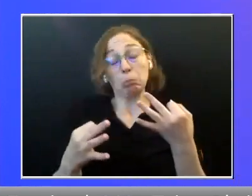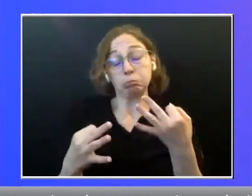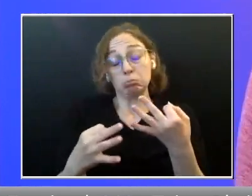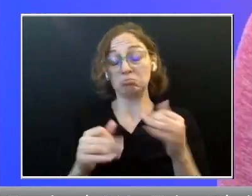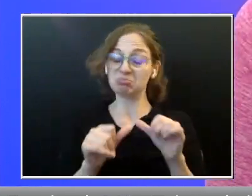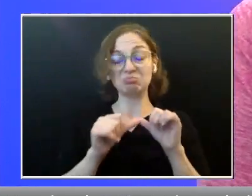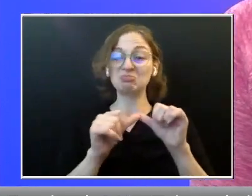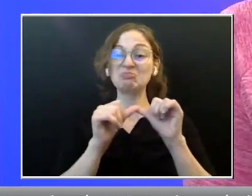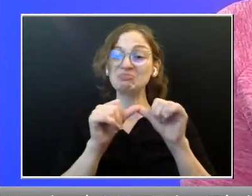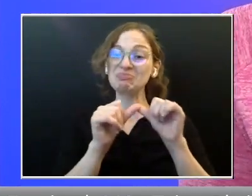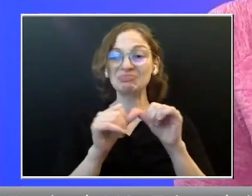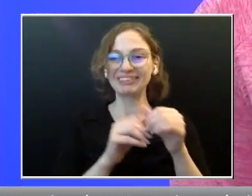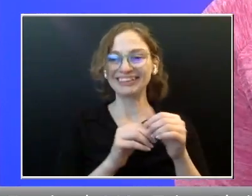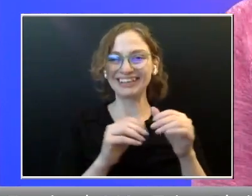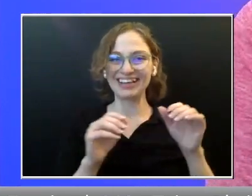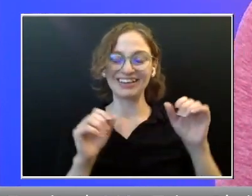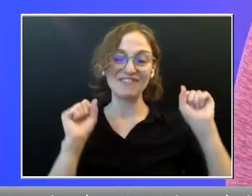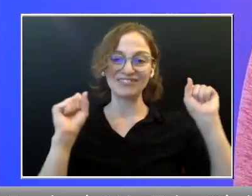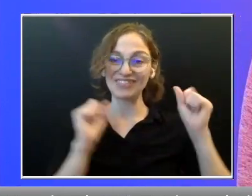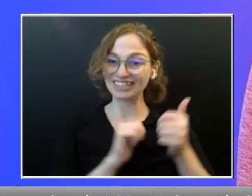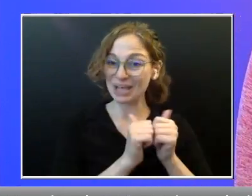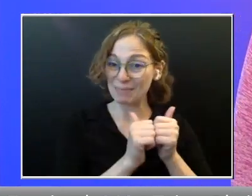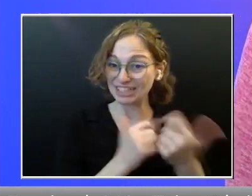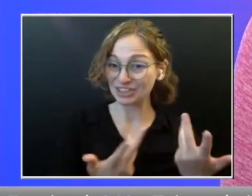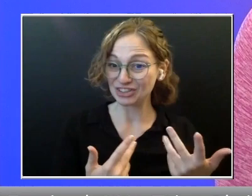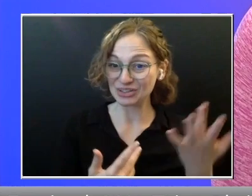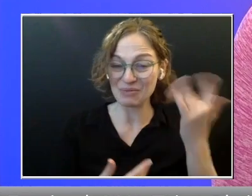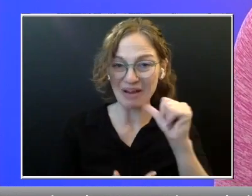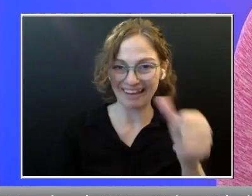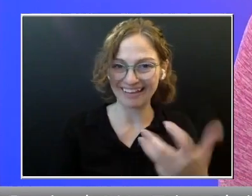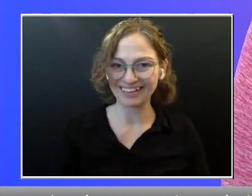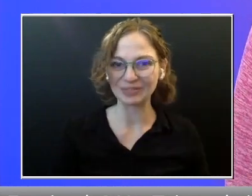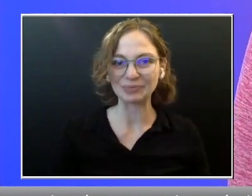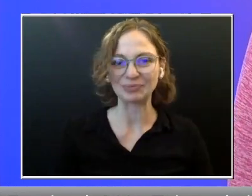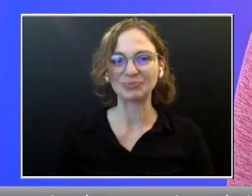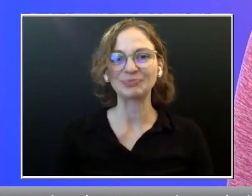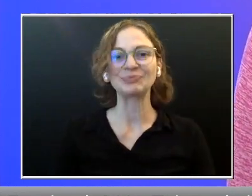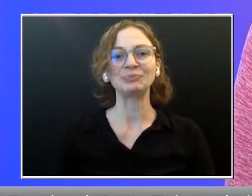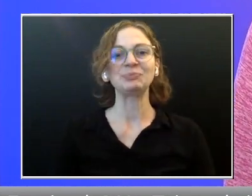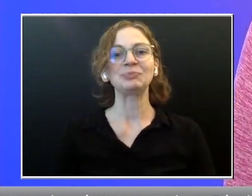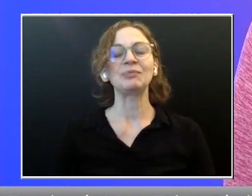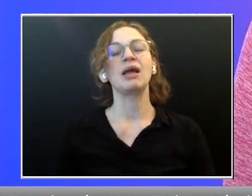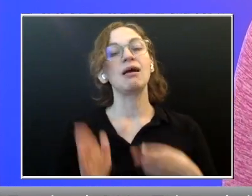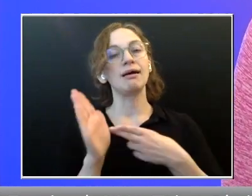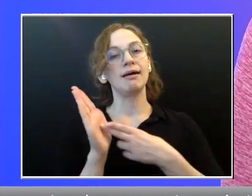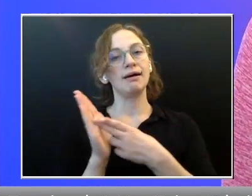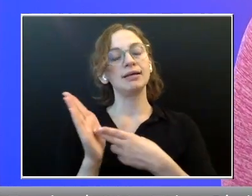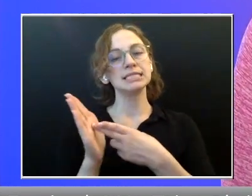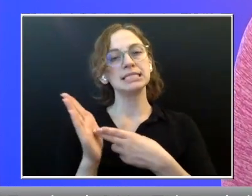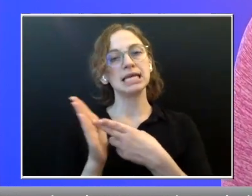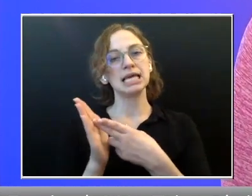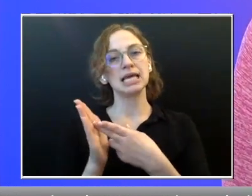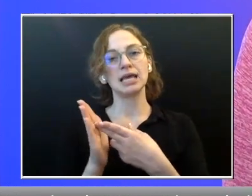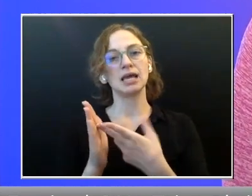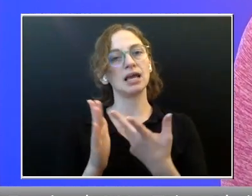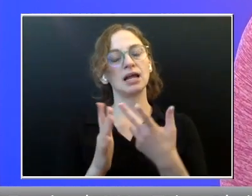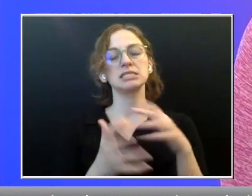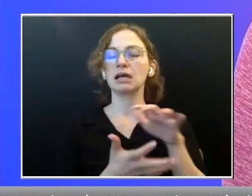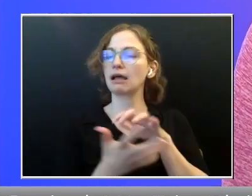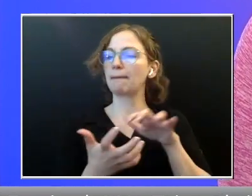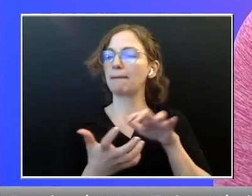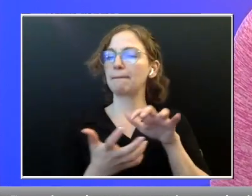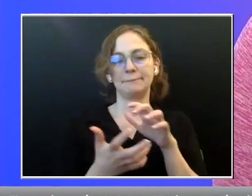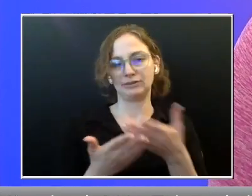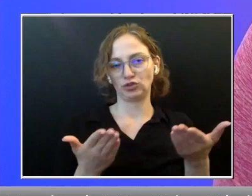competition. Okay, because why not? So why not? But honestly, it's a combination of things. It's